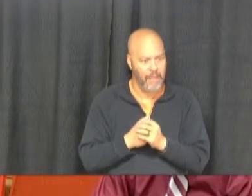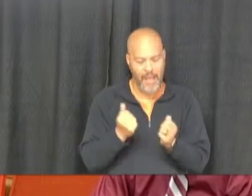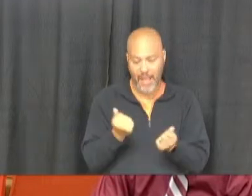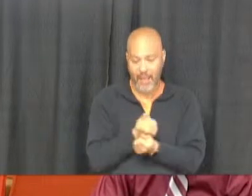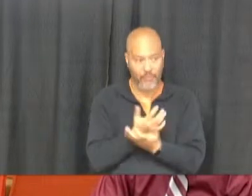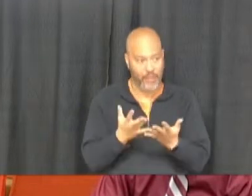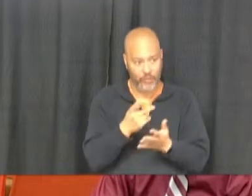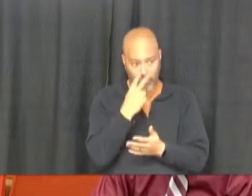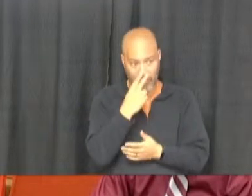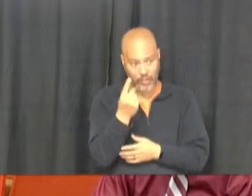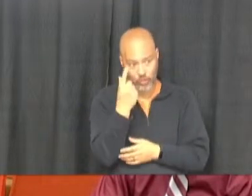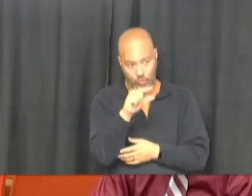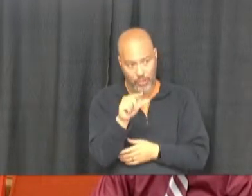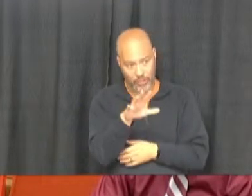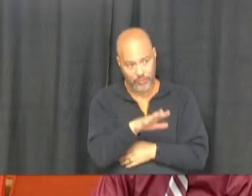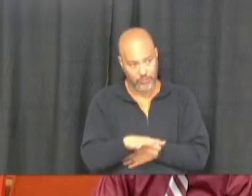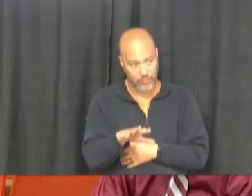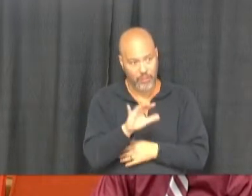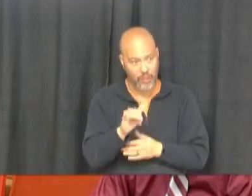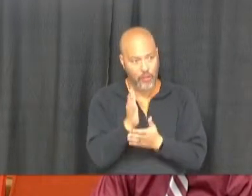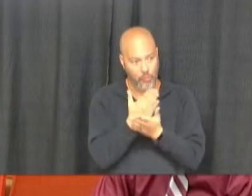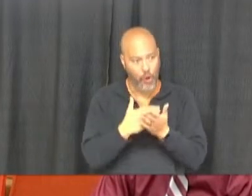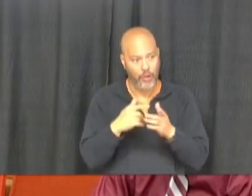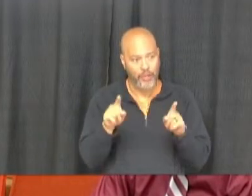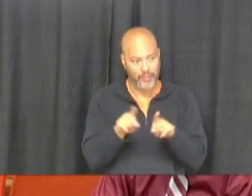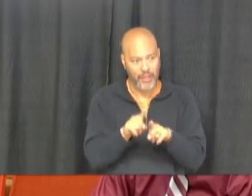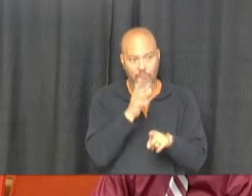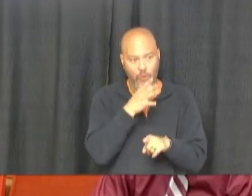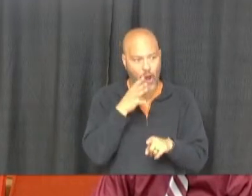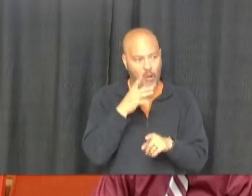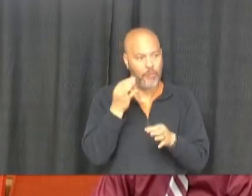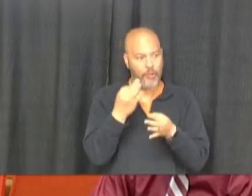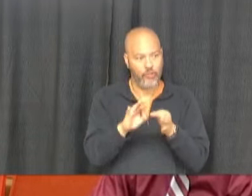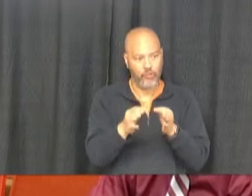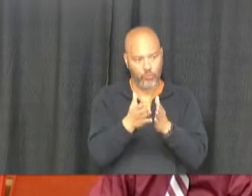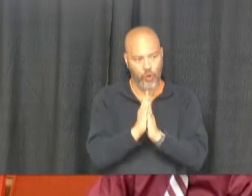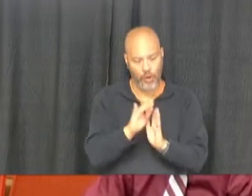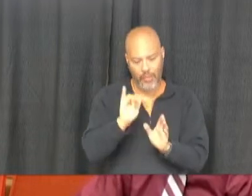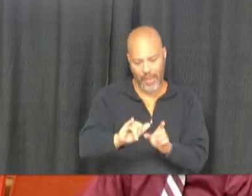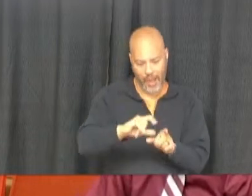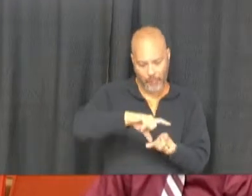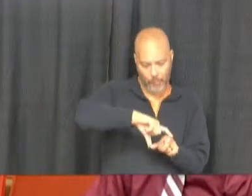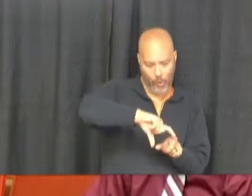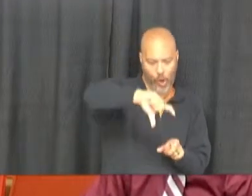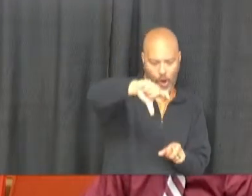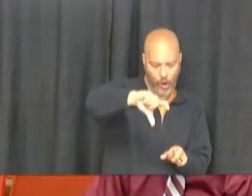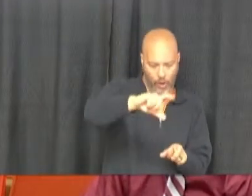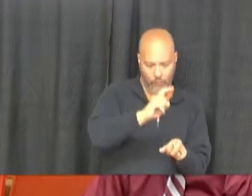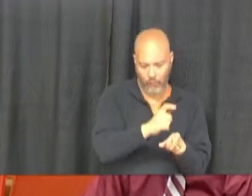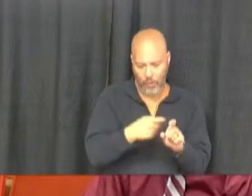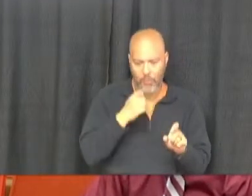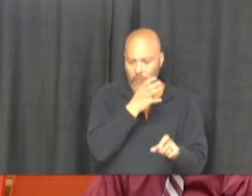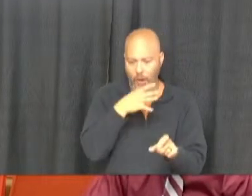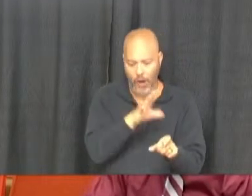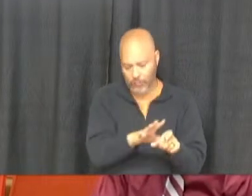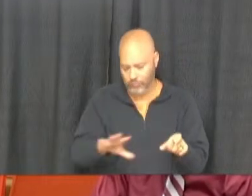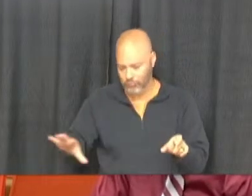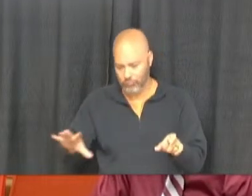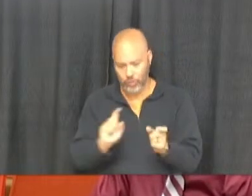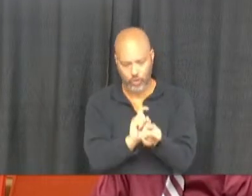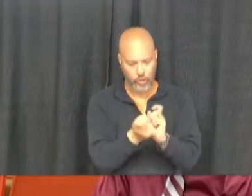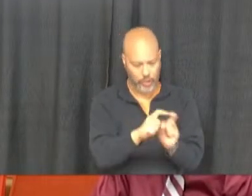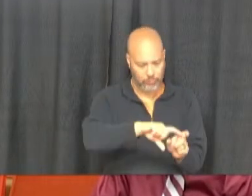Everything that you see in green in there is pretty much part of the same larger farm. So they're just requesting that this portion be zoned to